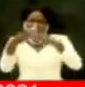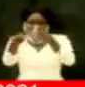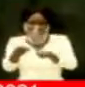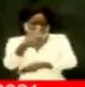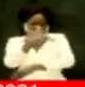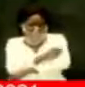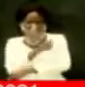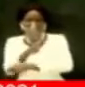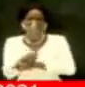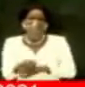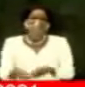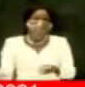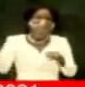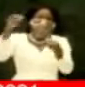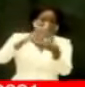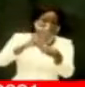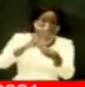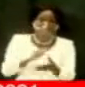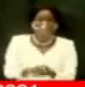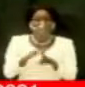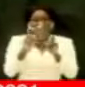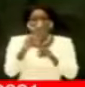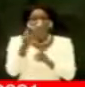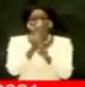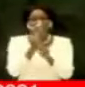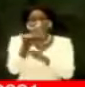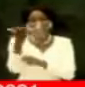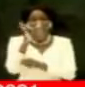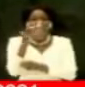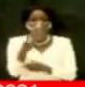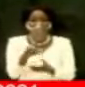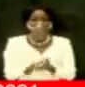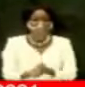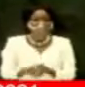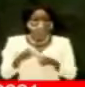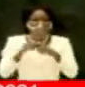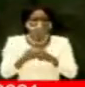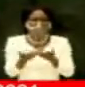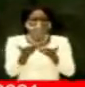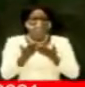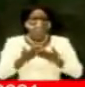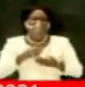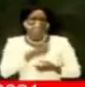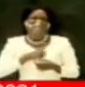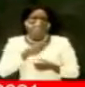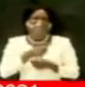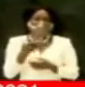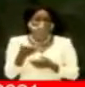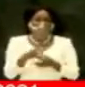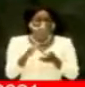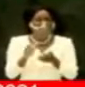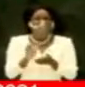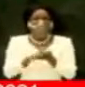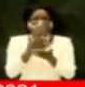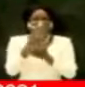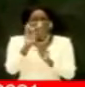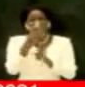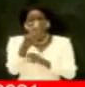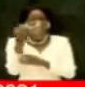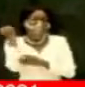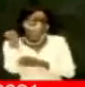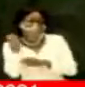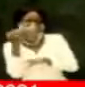vaccination center. But we have also received complaints. One of them was also lack of security because of the